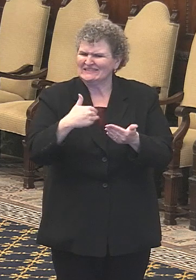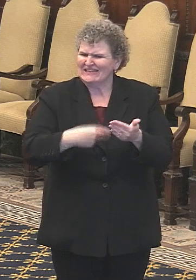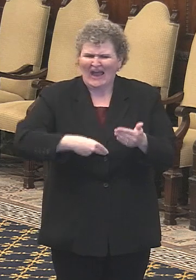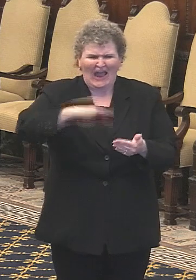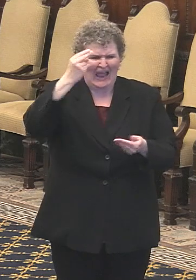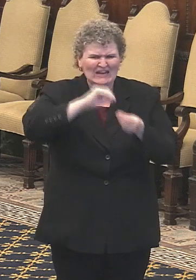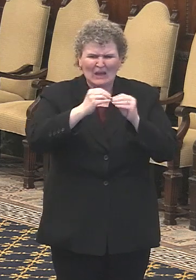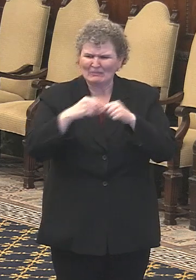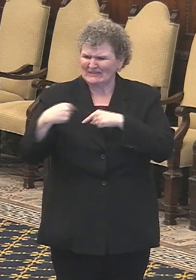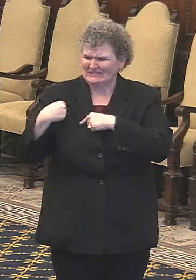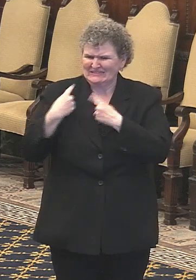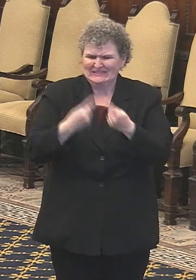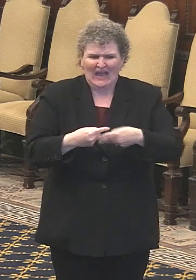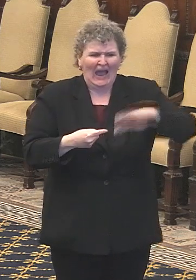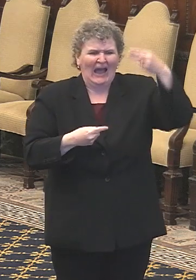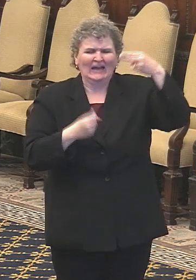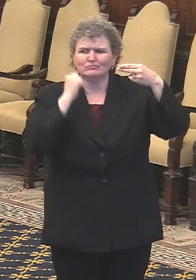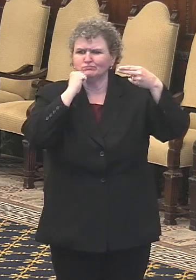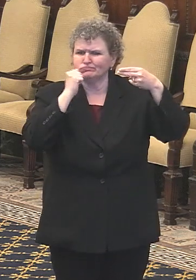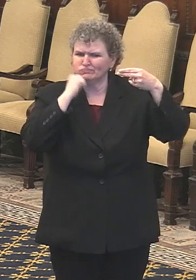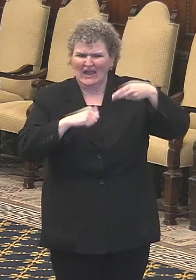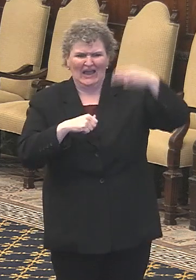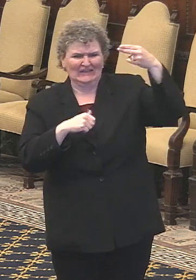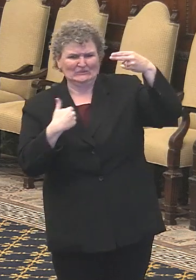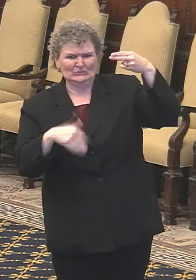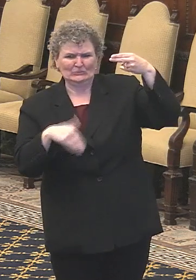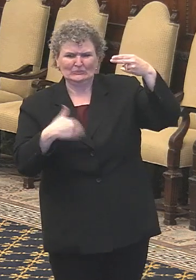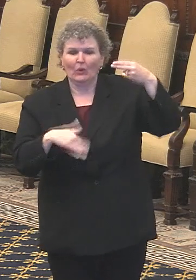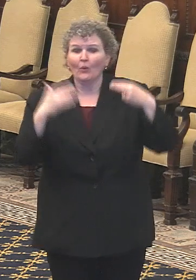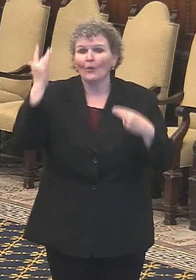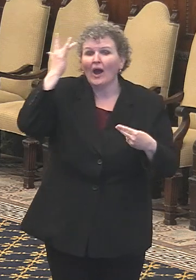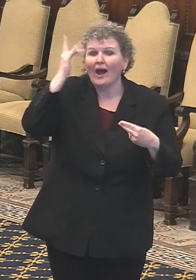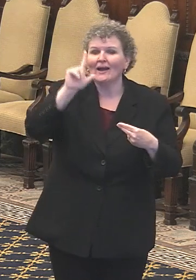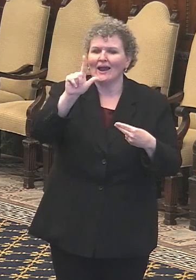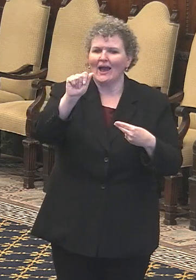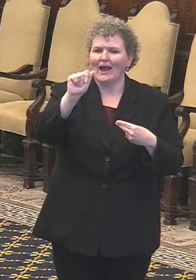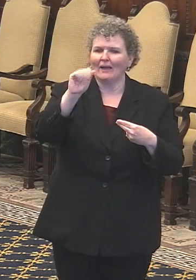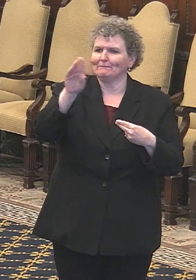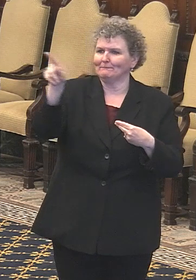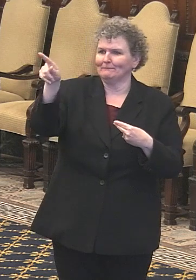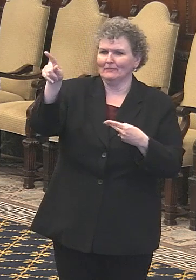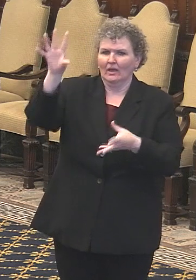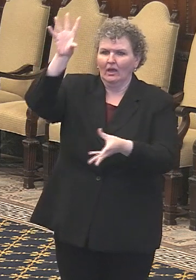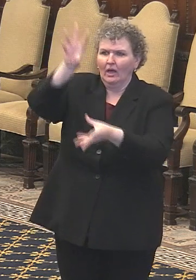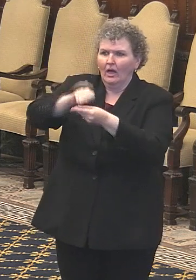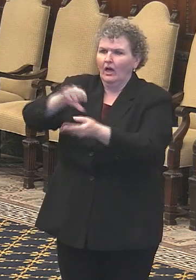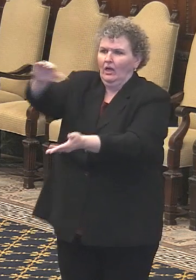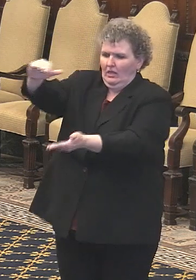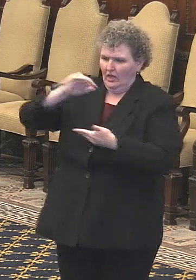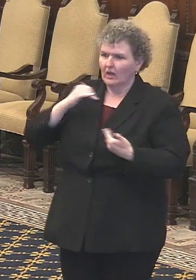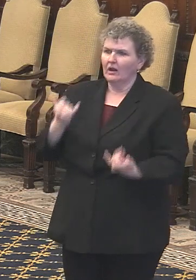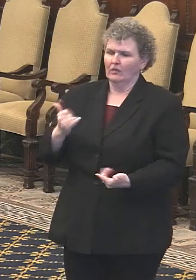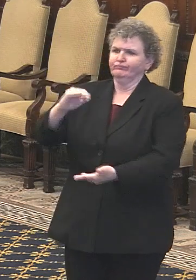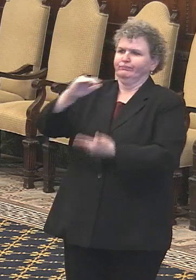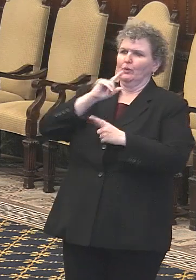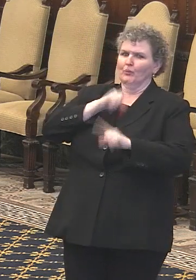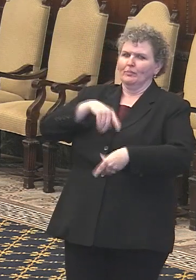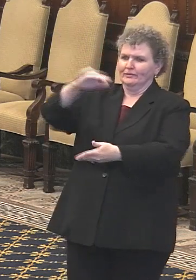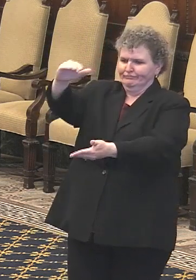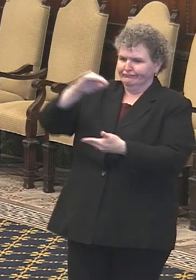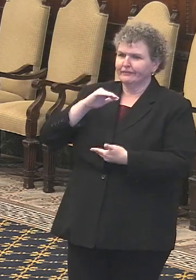think, is related to the large number of laboratory reports that we received today. You need to have a positive laboratory test in order to confirm a death is being caused